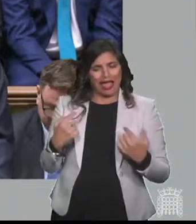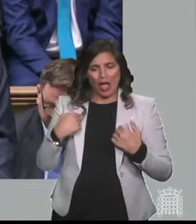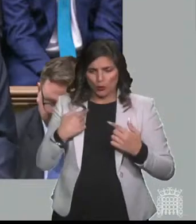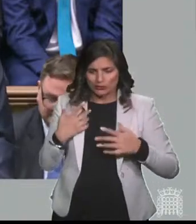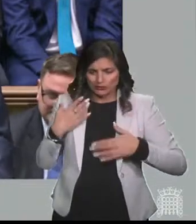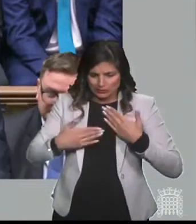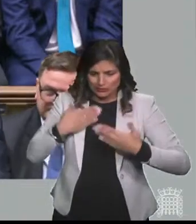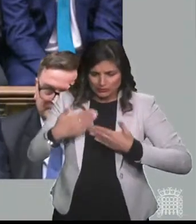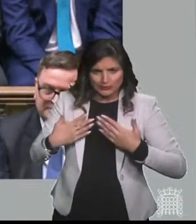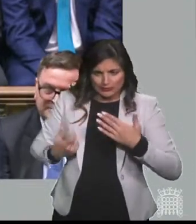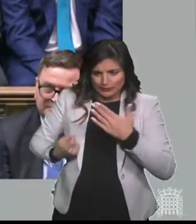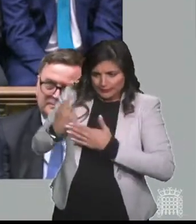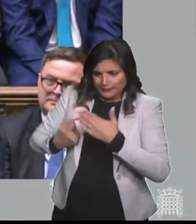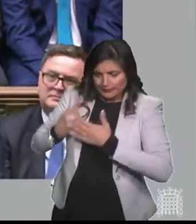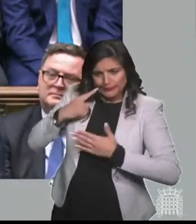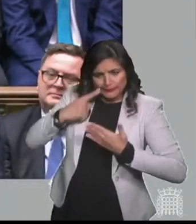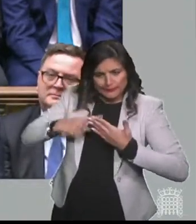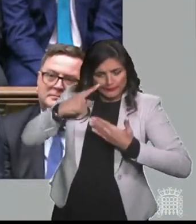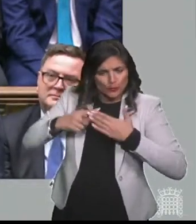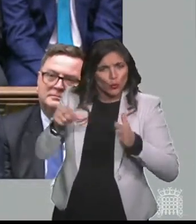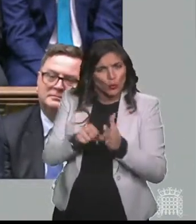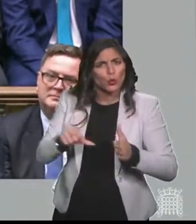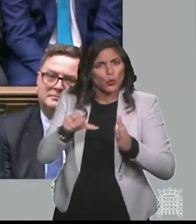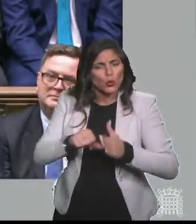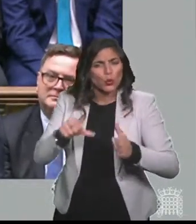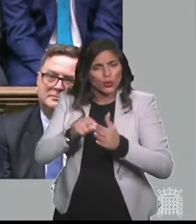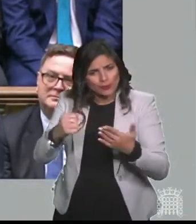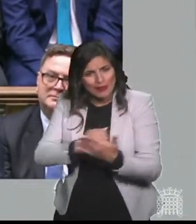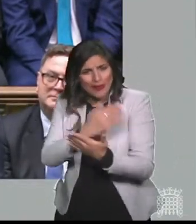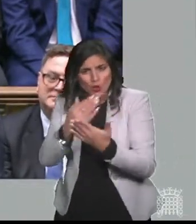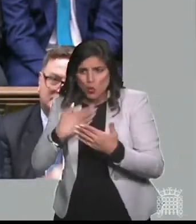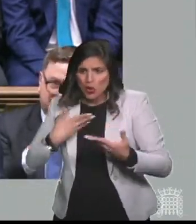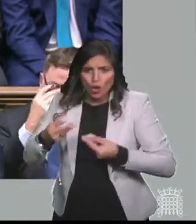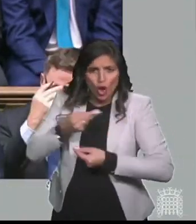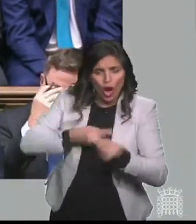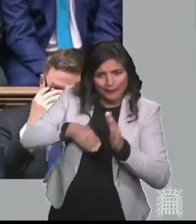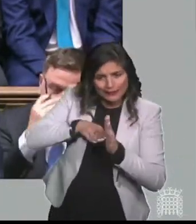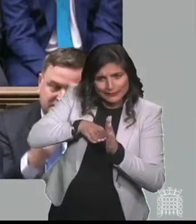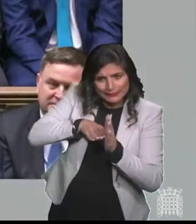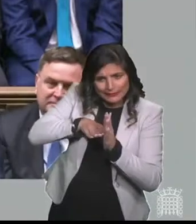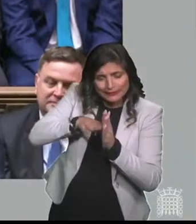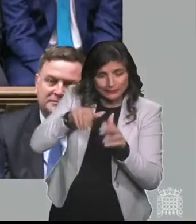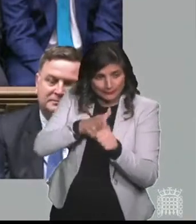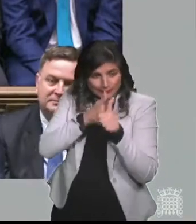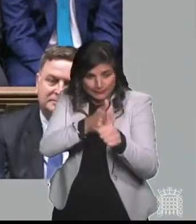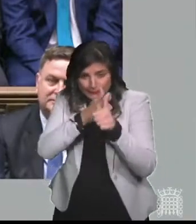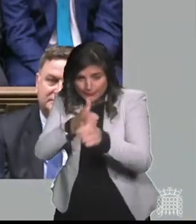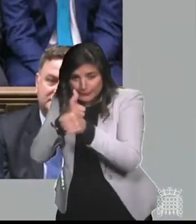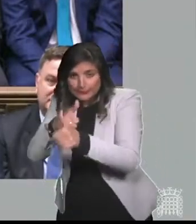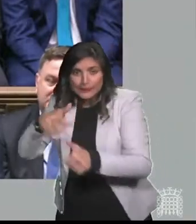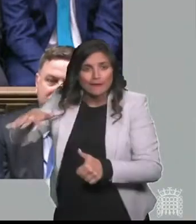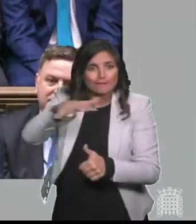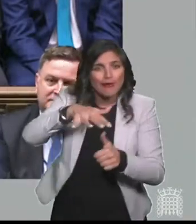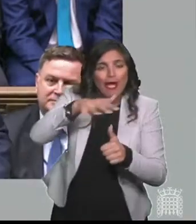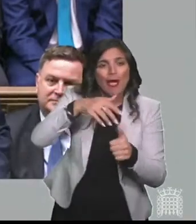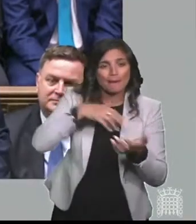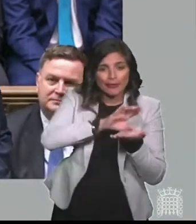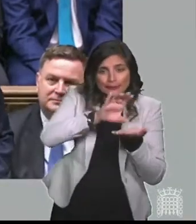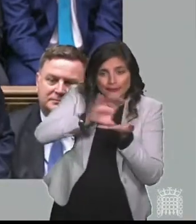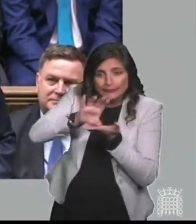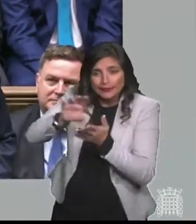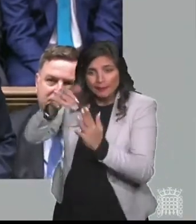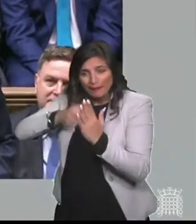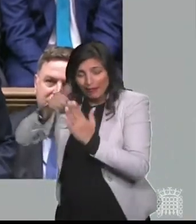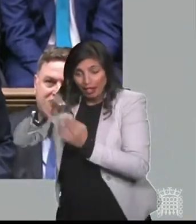track. We've supported families with rising bills, cut borrowing and halved inflation. Rather than a